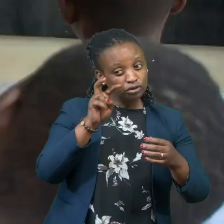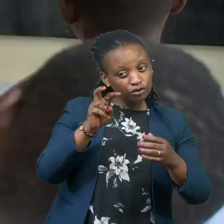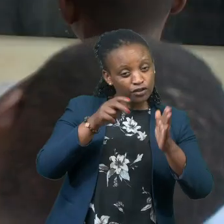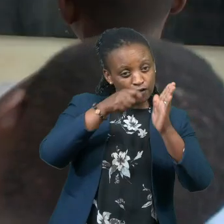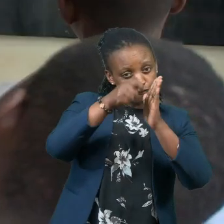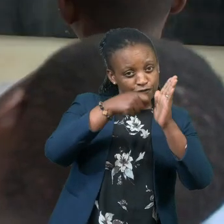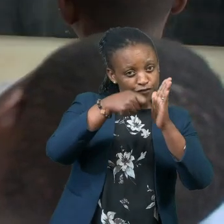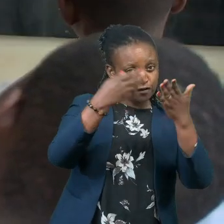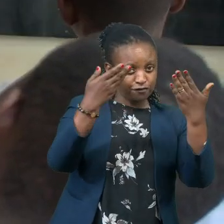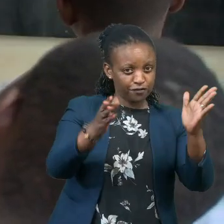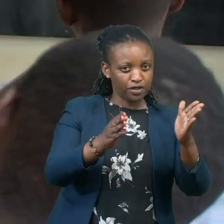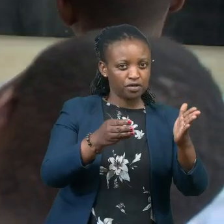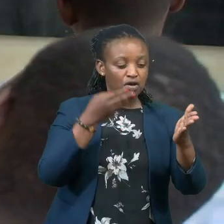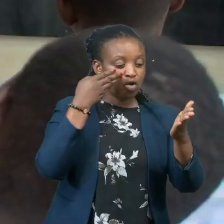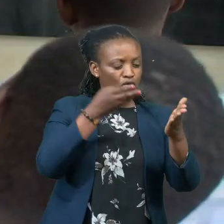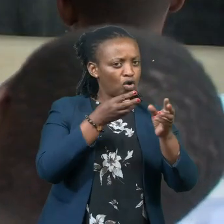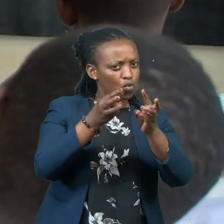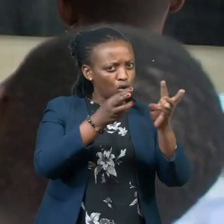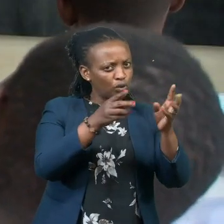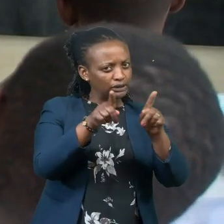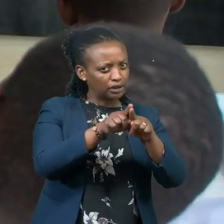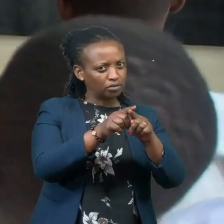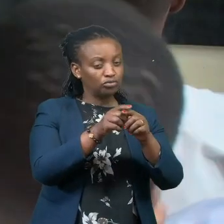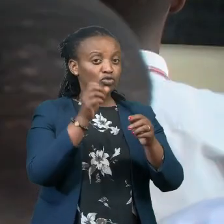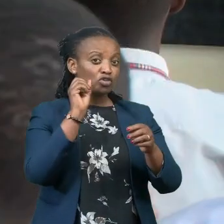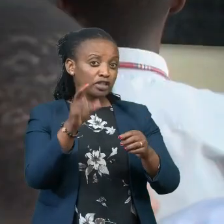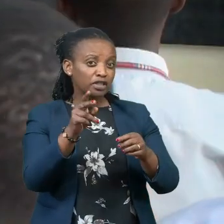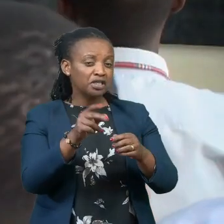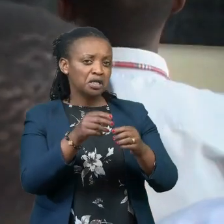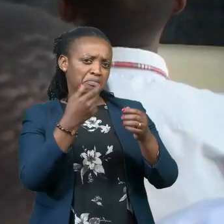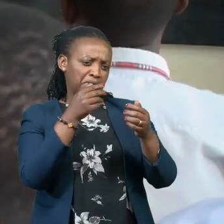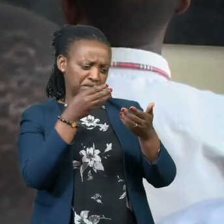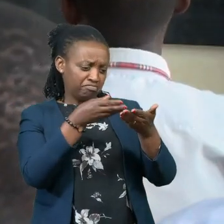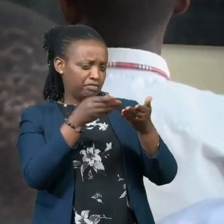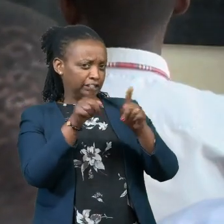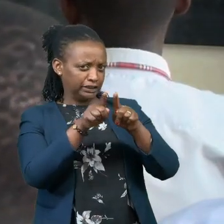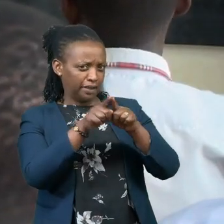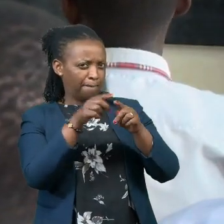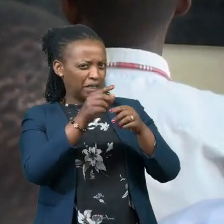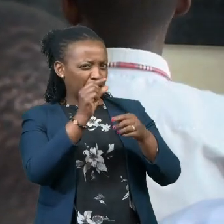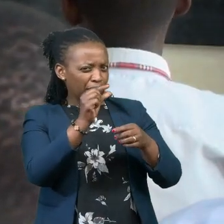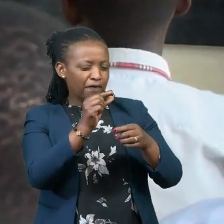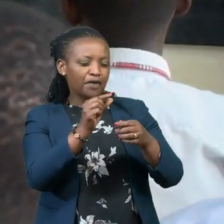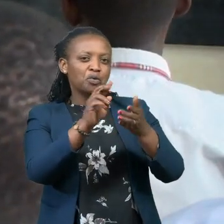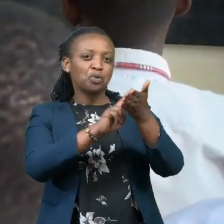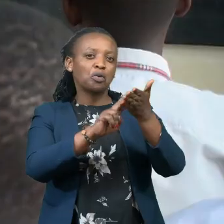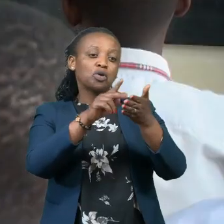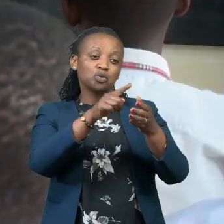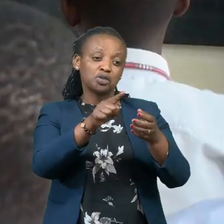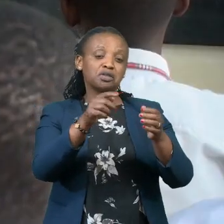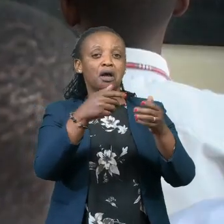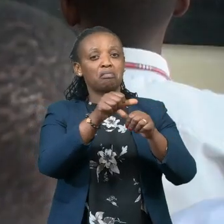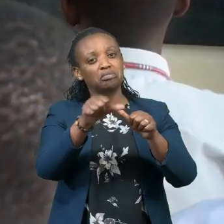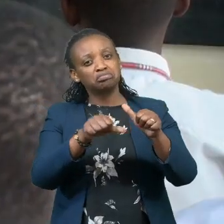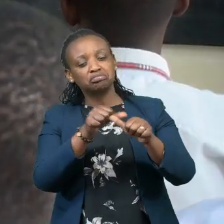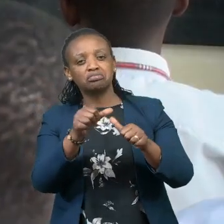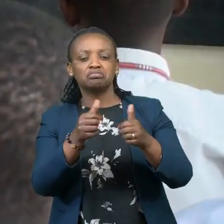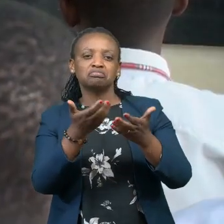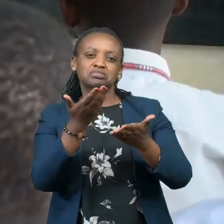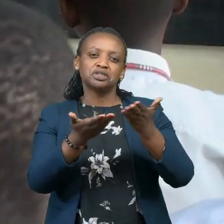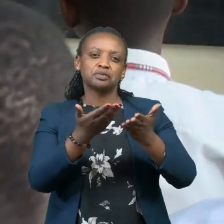So as you've watched on the video, this is how it was, right? Though mine is small and you're also going to use